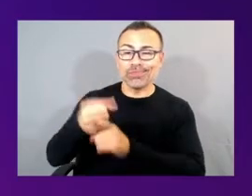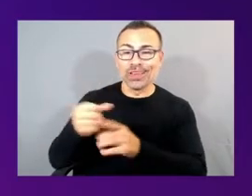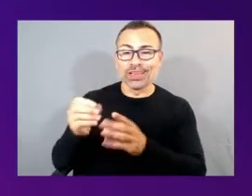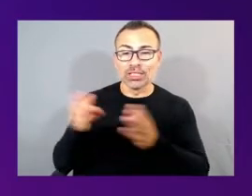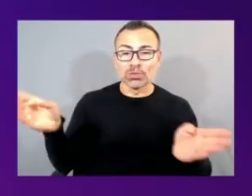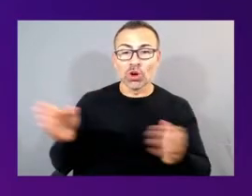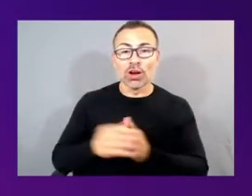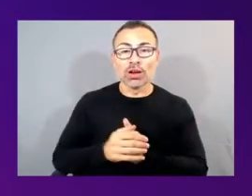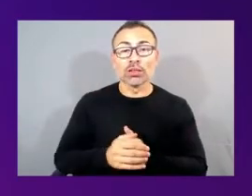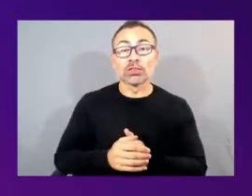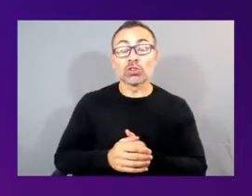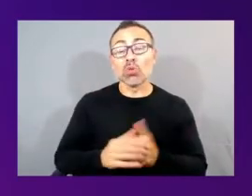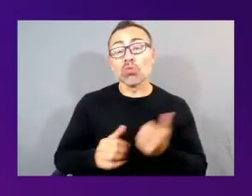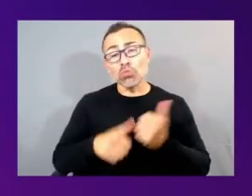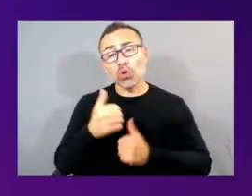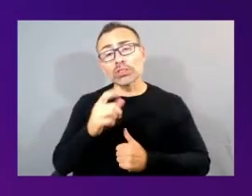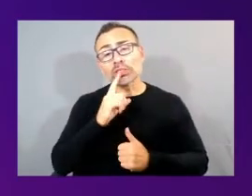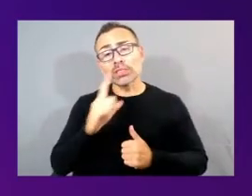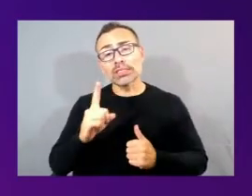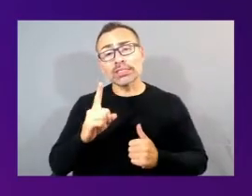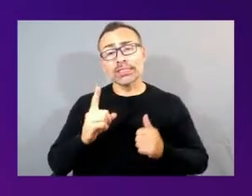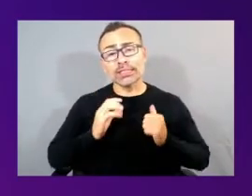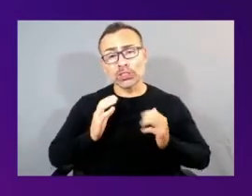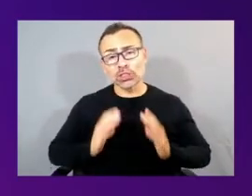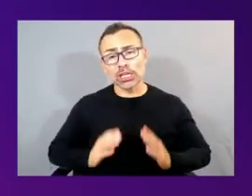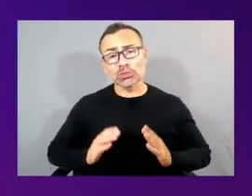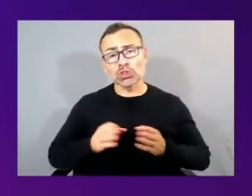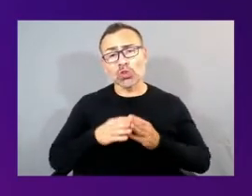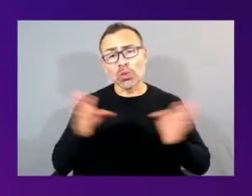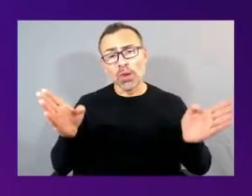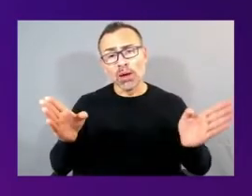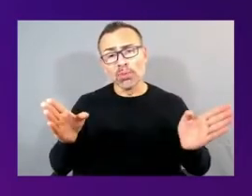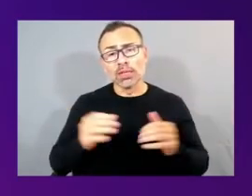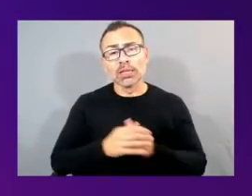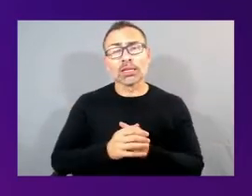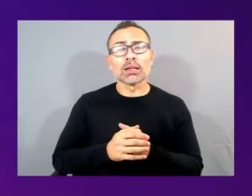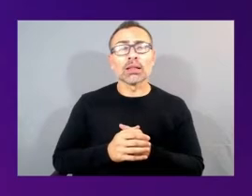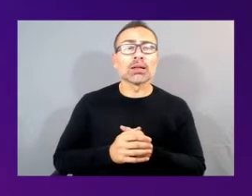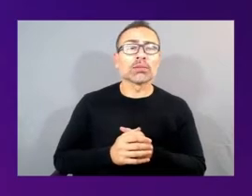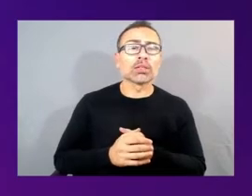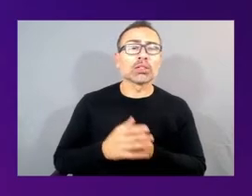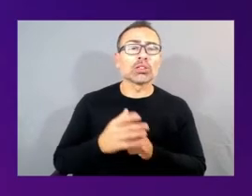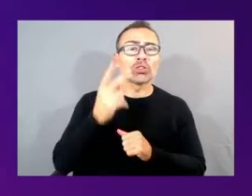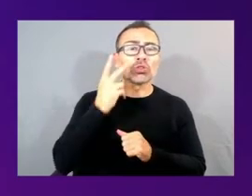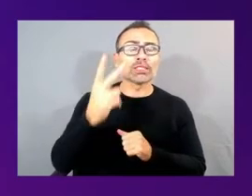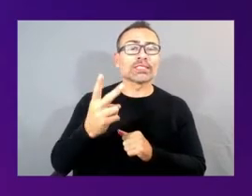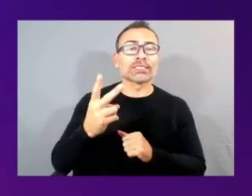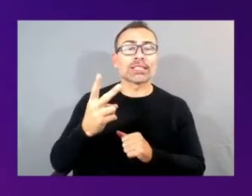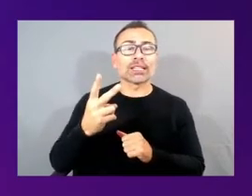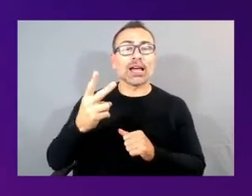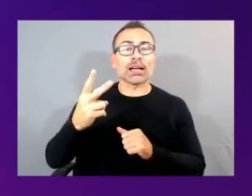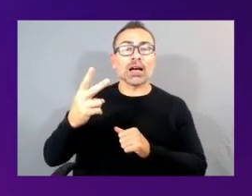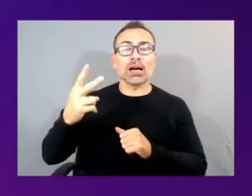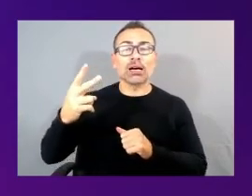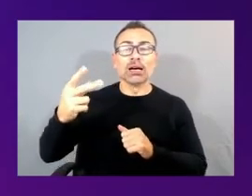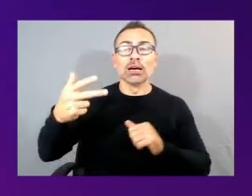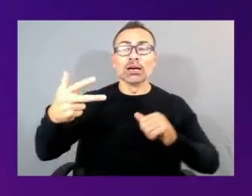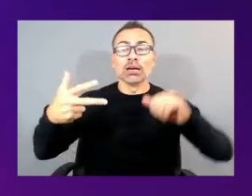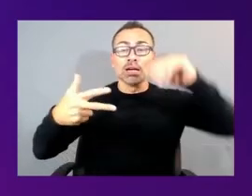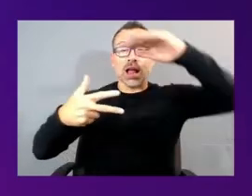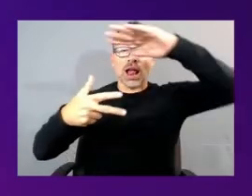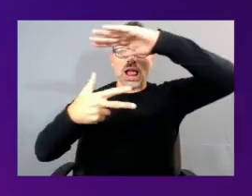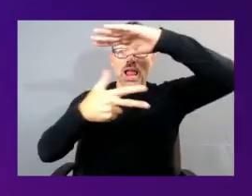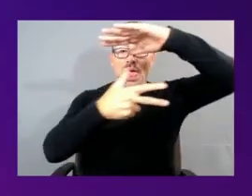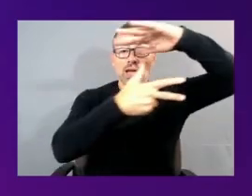sector domain, where all the governments and essentially, as you can see, a helicopter or a Navy ship, they have used